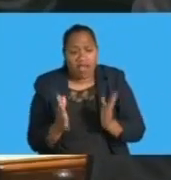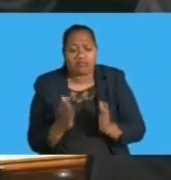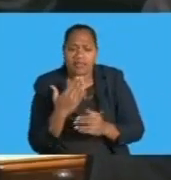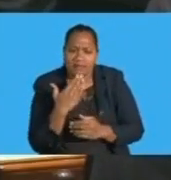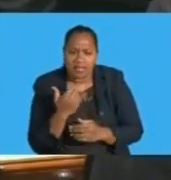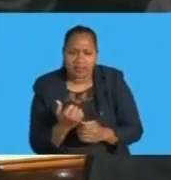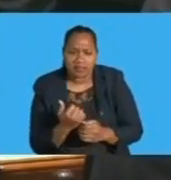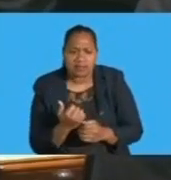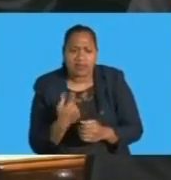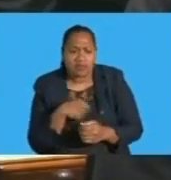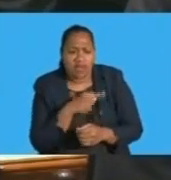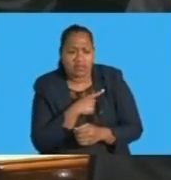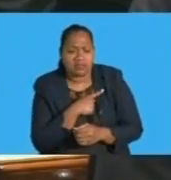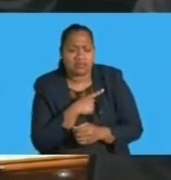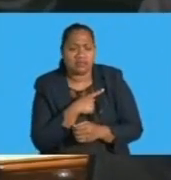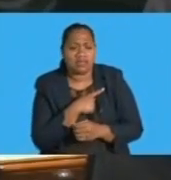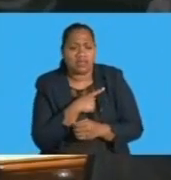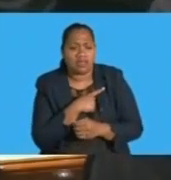respective